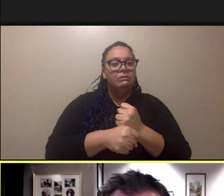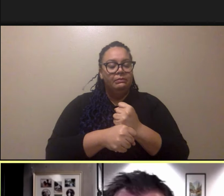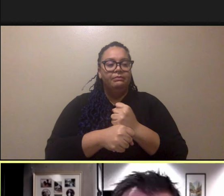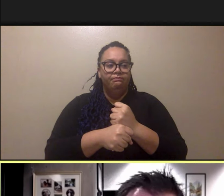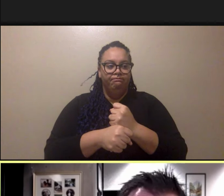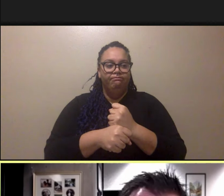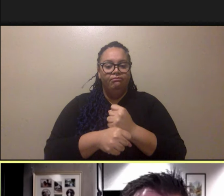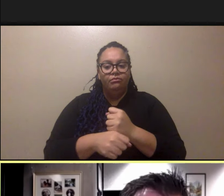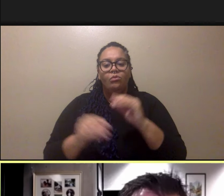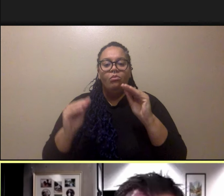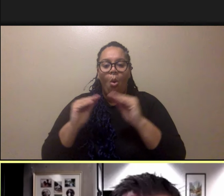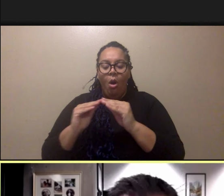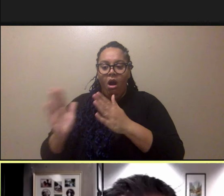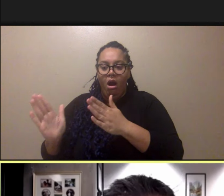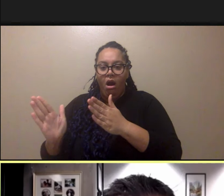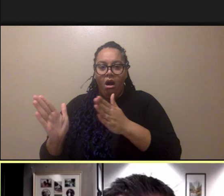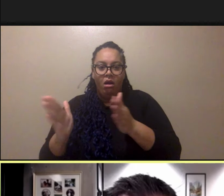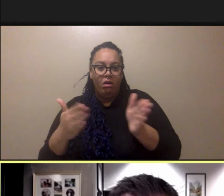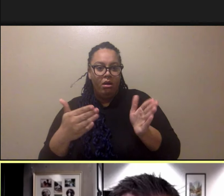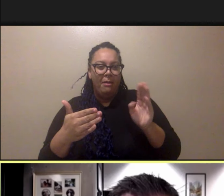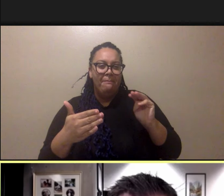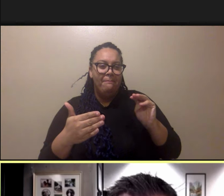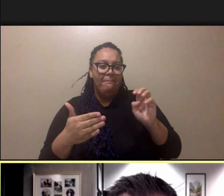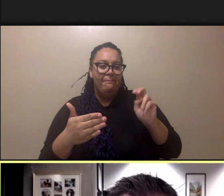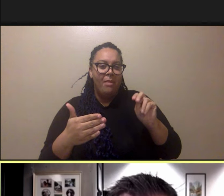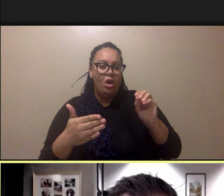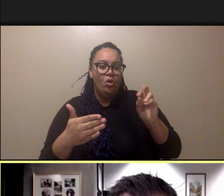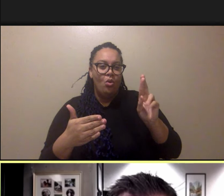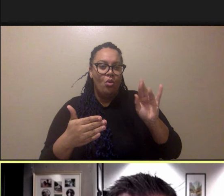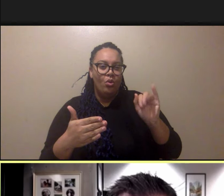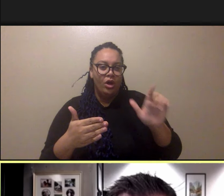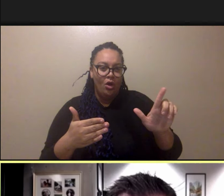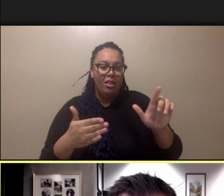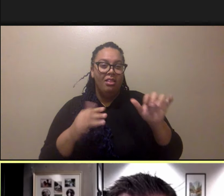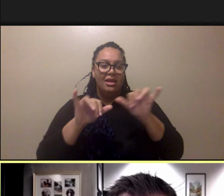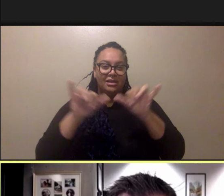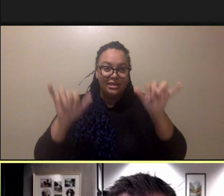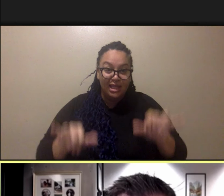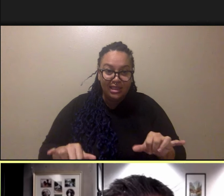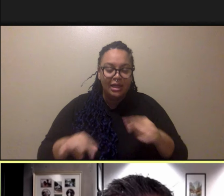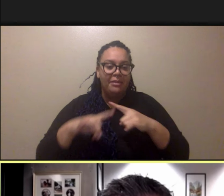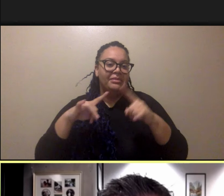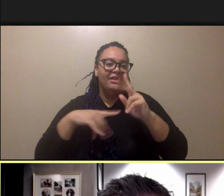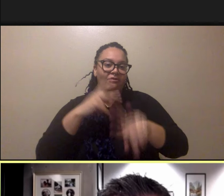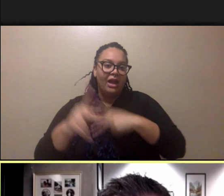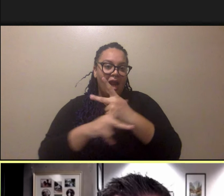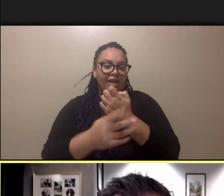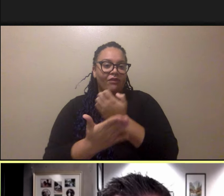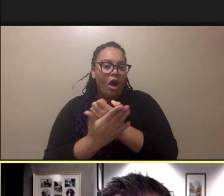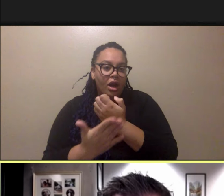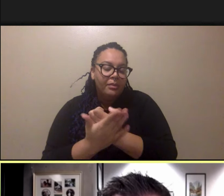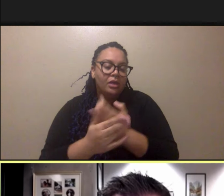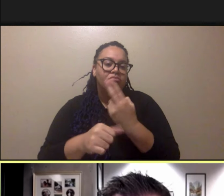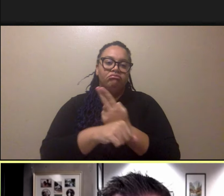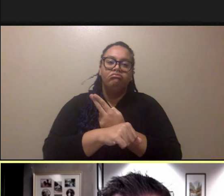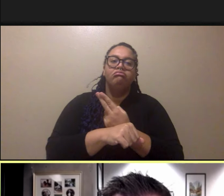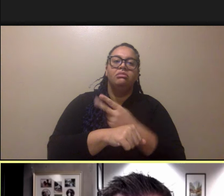towards the manorial system and a different kind of economy that used various types of peasantry.